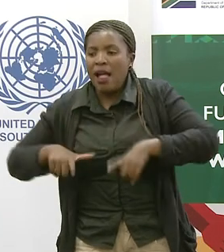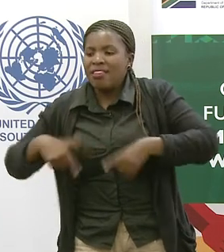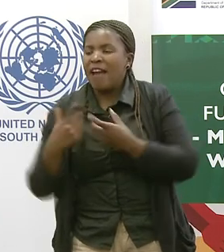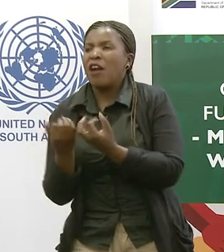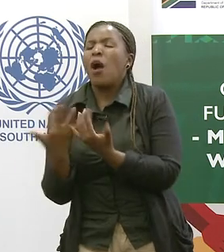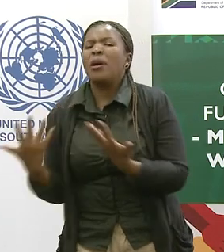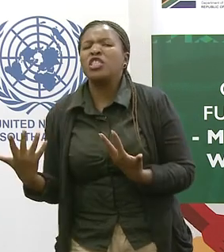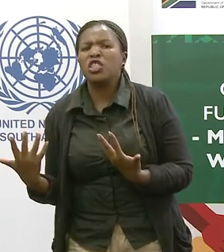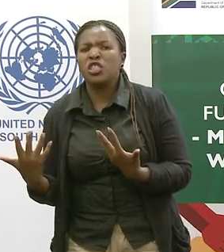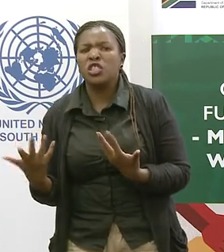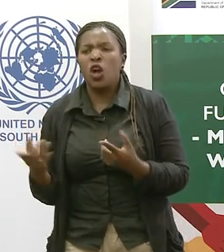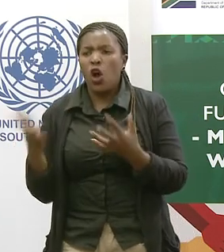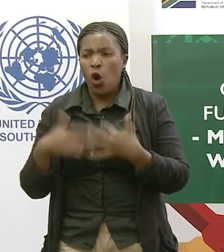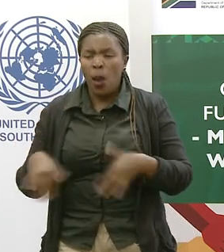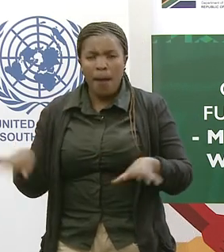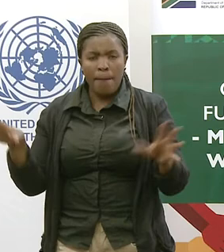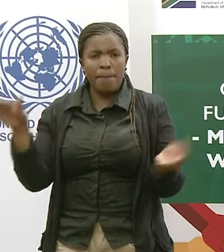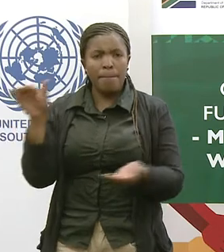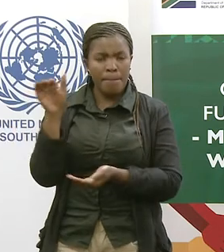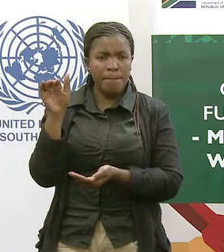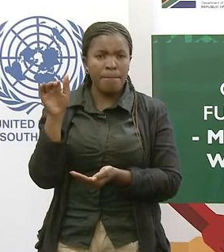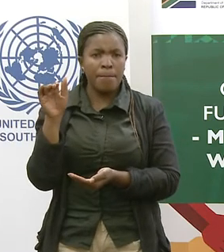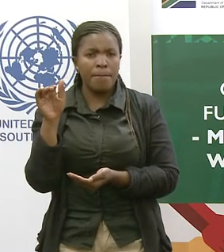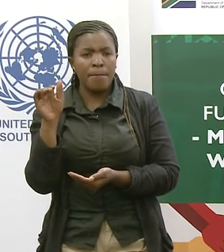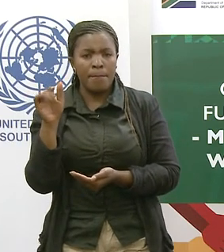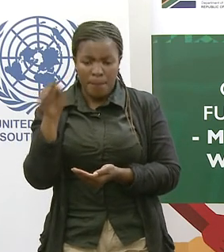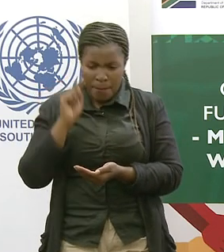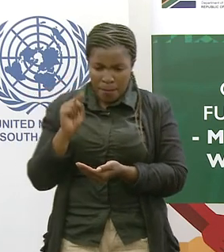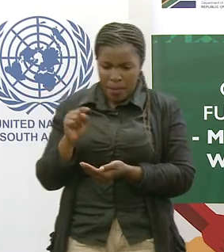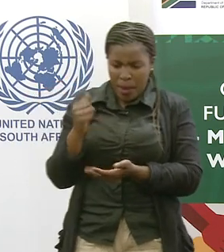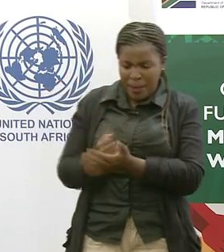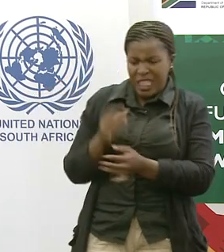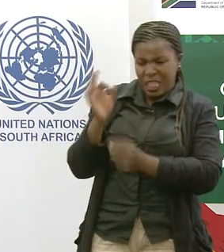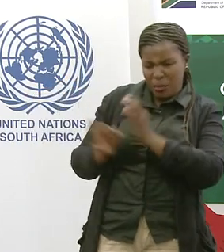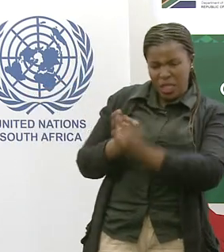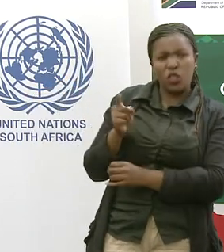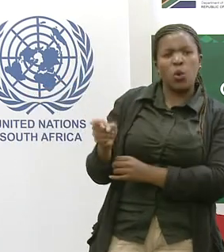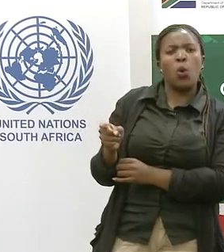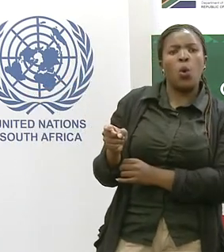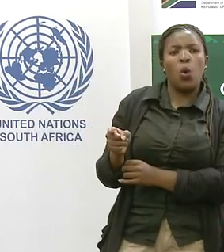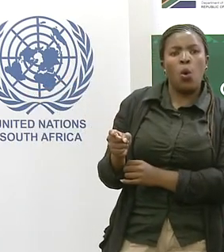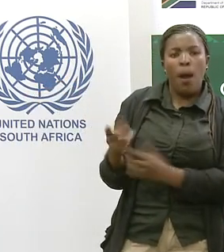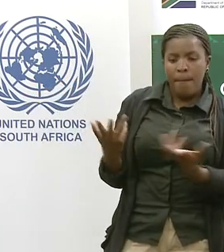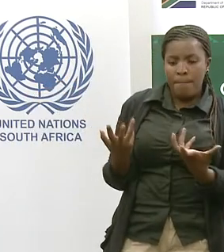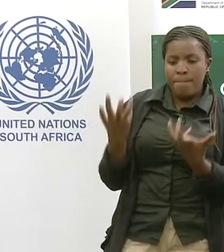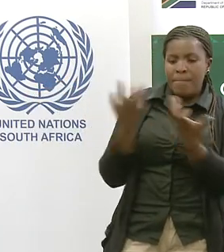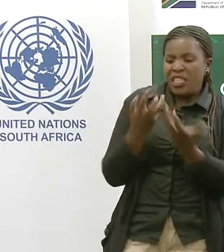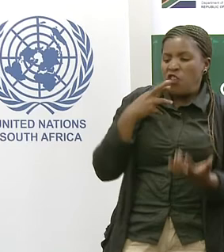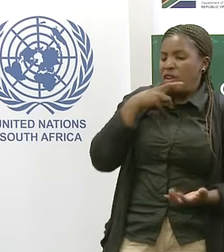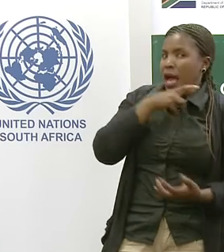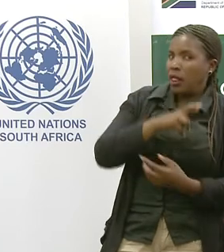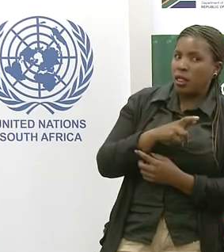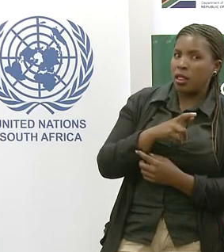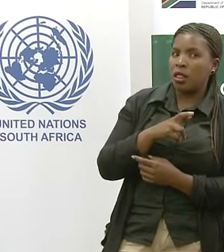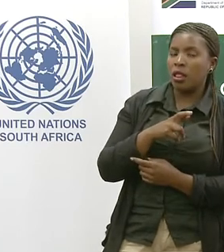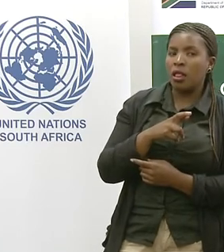at a package. And that package has to be defined looking at the realities on the ground. So I feel that